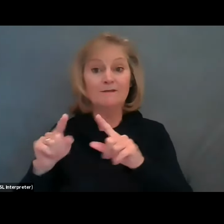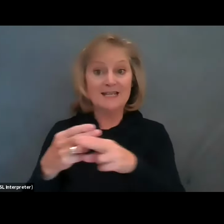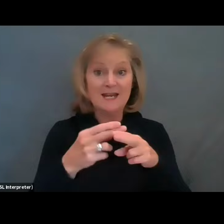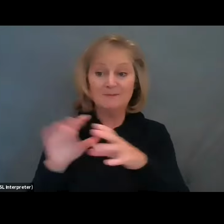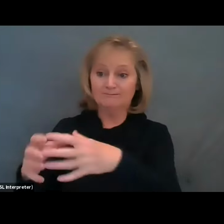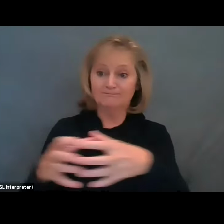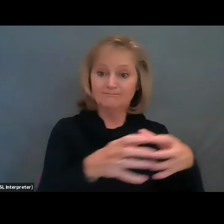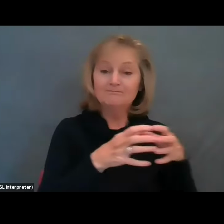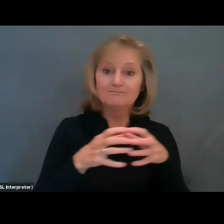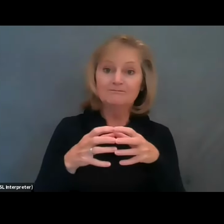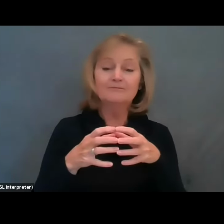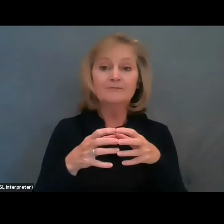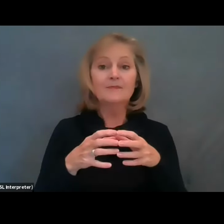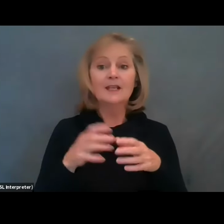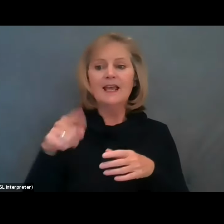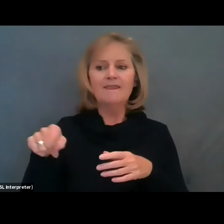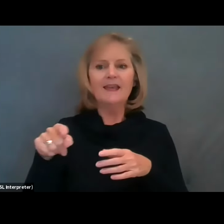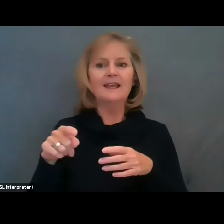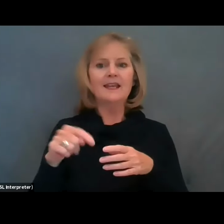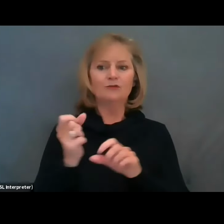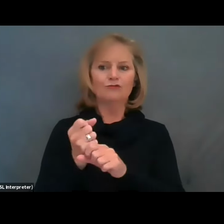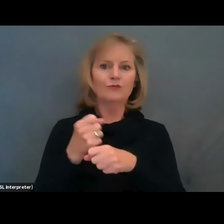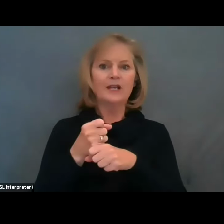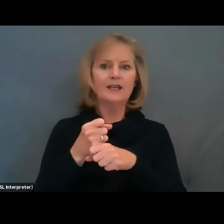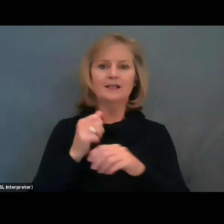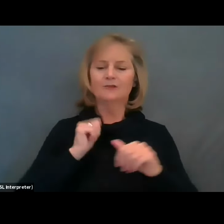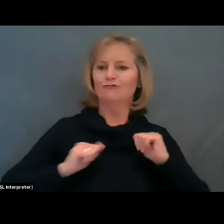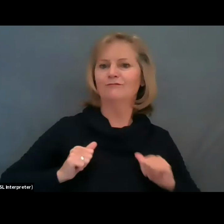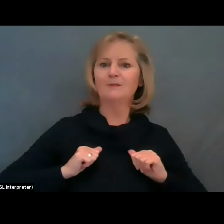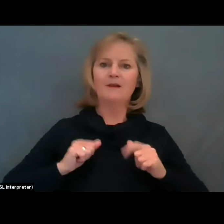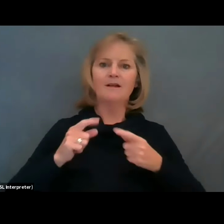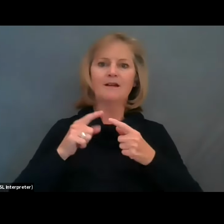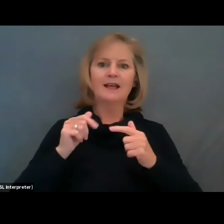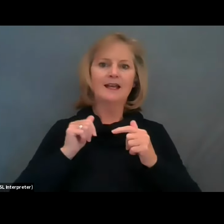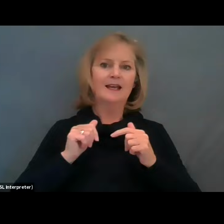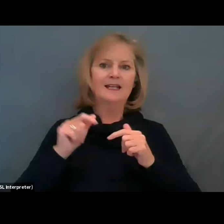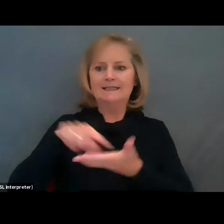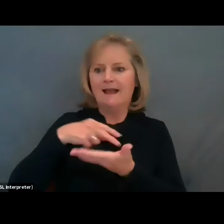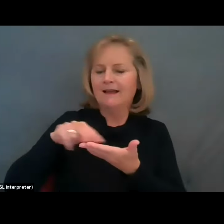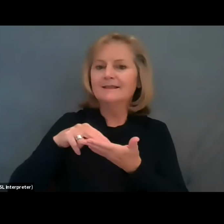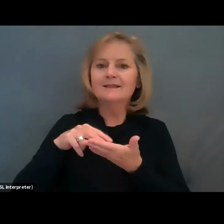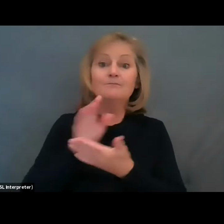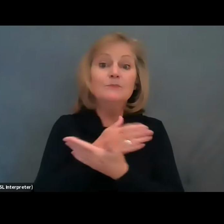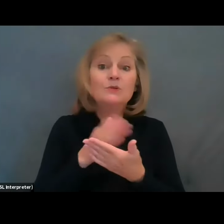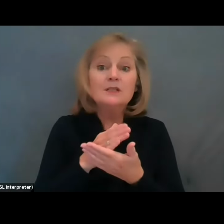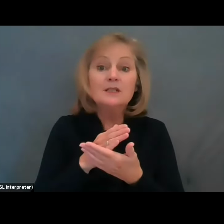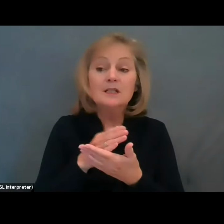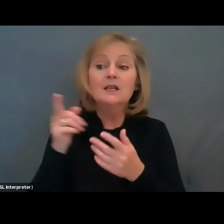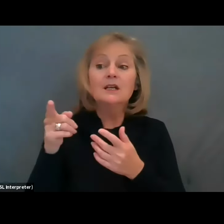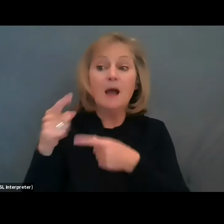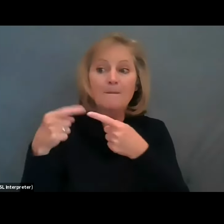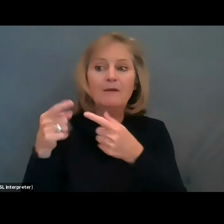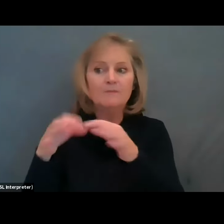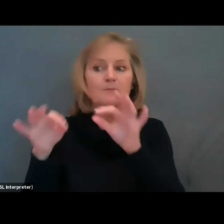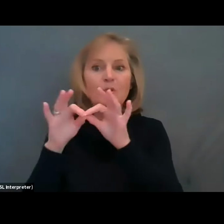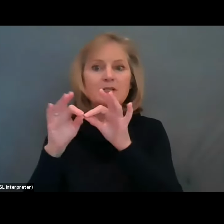different settings, but they can, create drama, maybe theatre, dance, music, about the